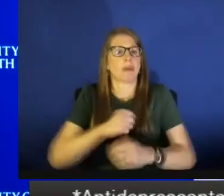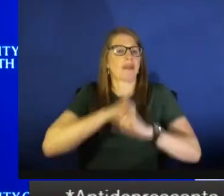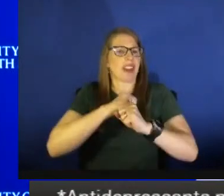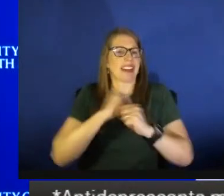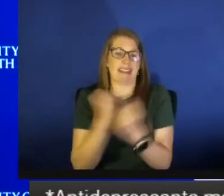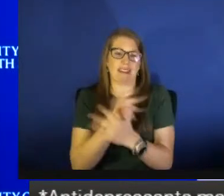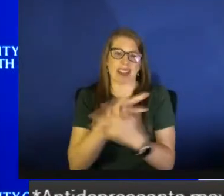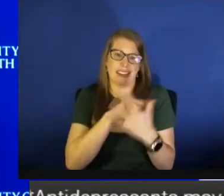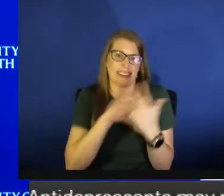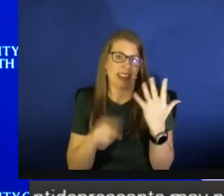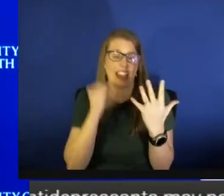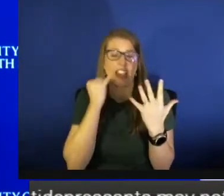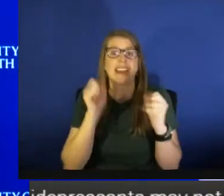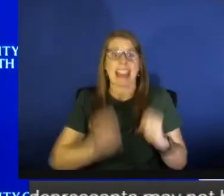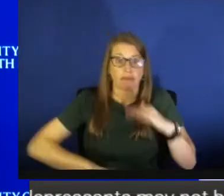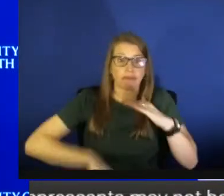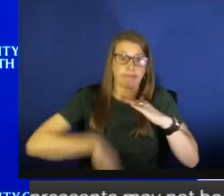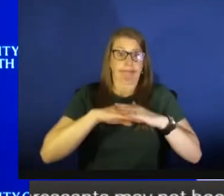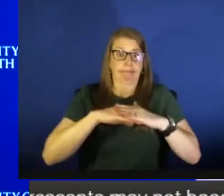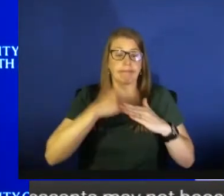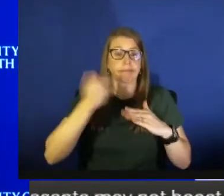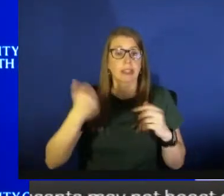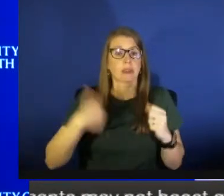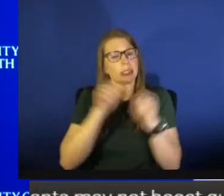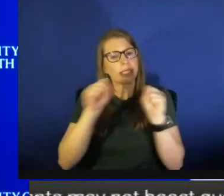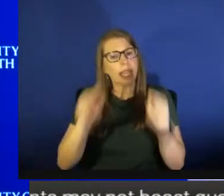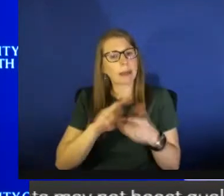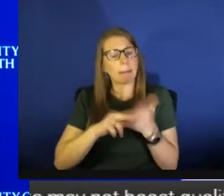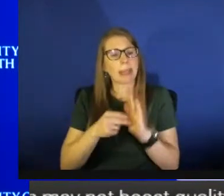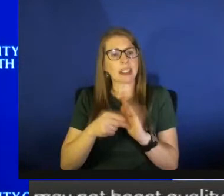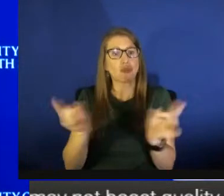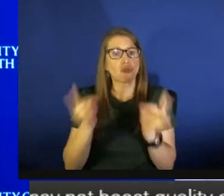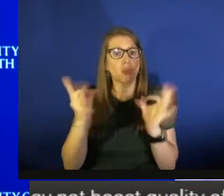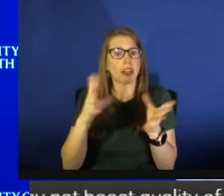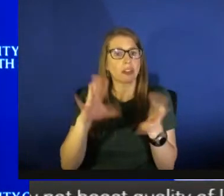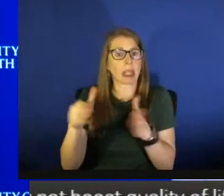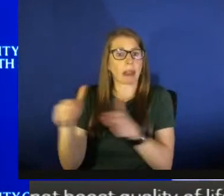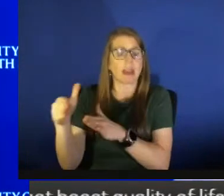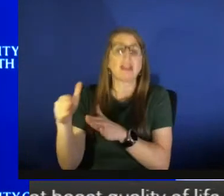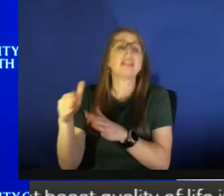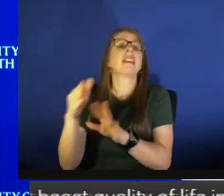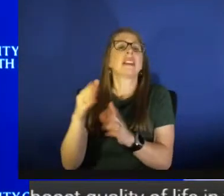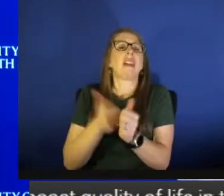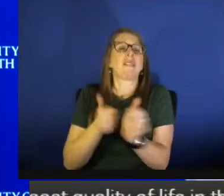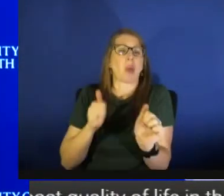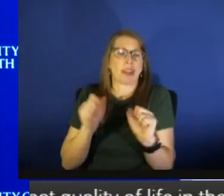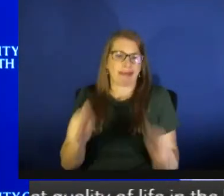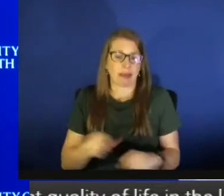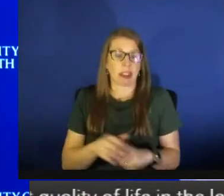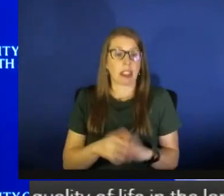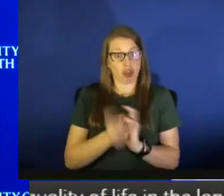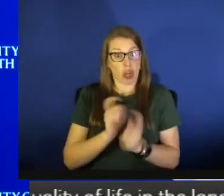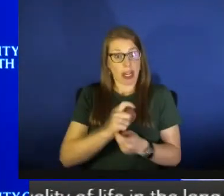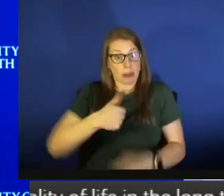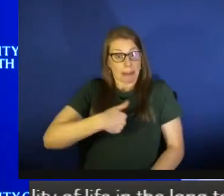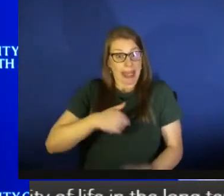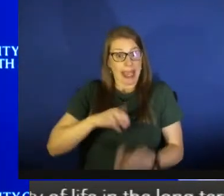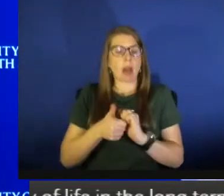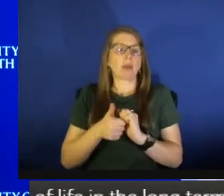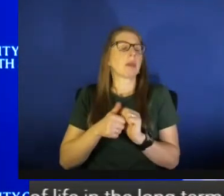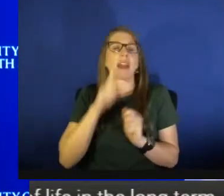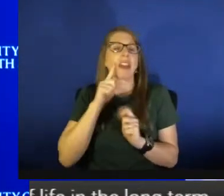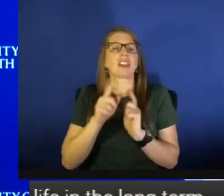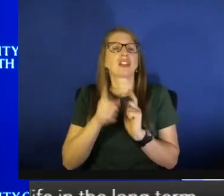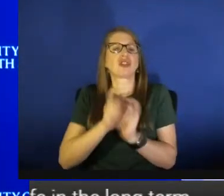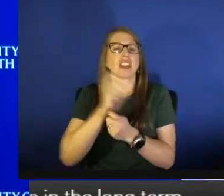those optimally, we can help prevent much of the tragedy that has already occurred. How has it changed me? I think it's changed everybody. I think it's changed the